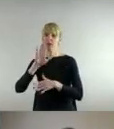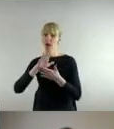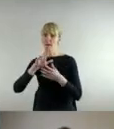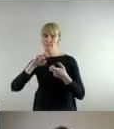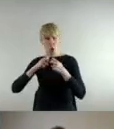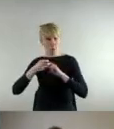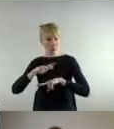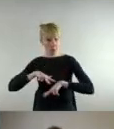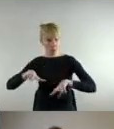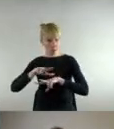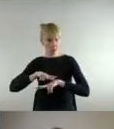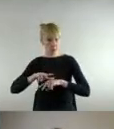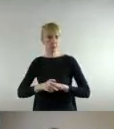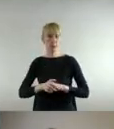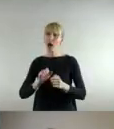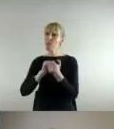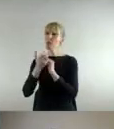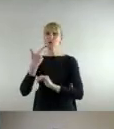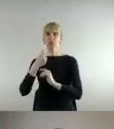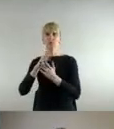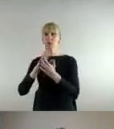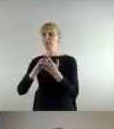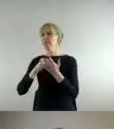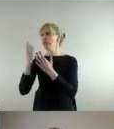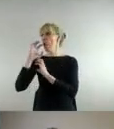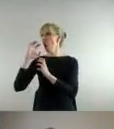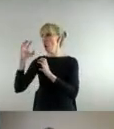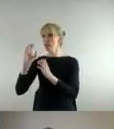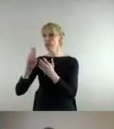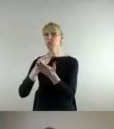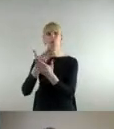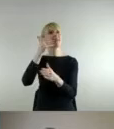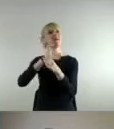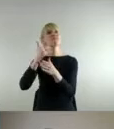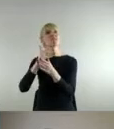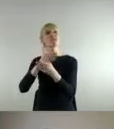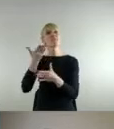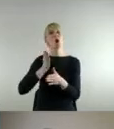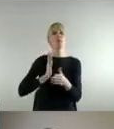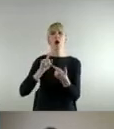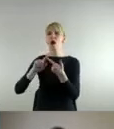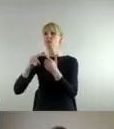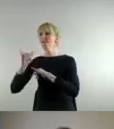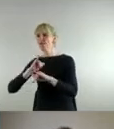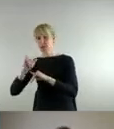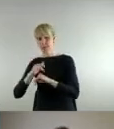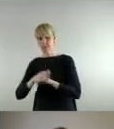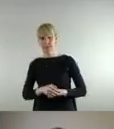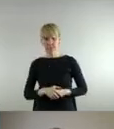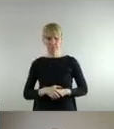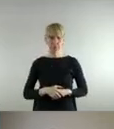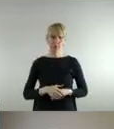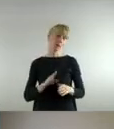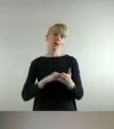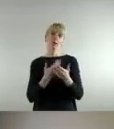with communicating, for example, with insurance companies and other sources. Also immigrants with